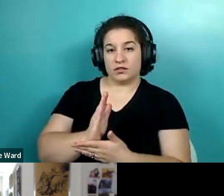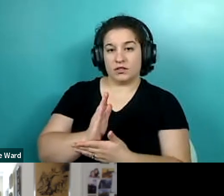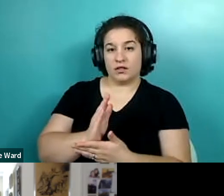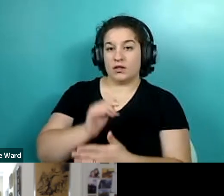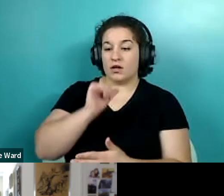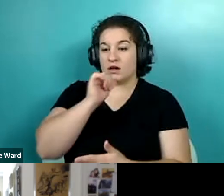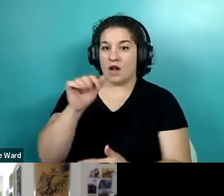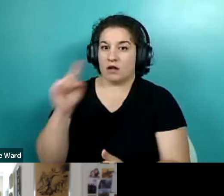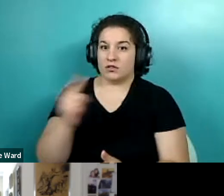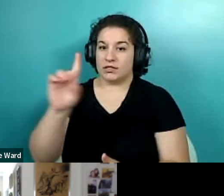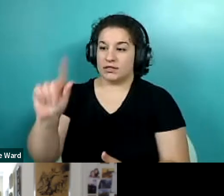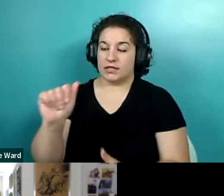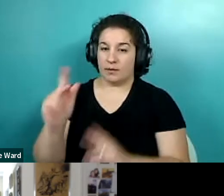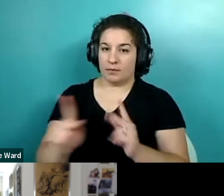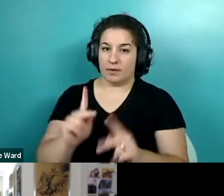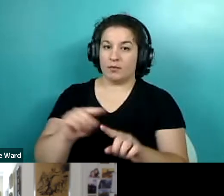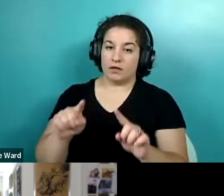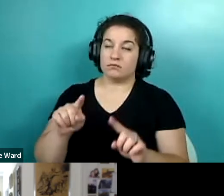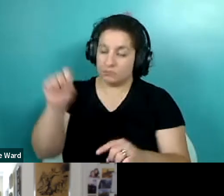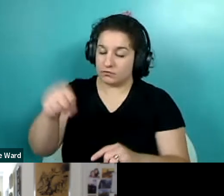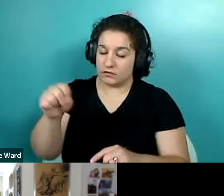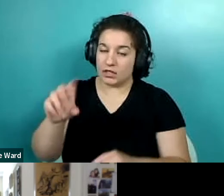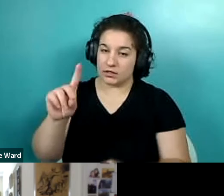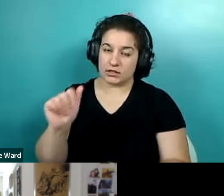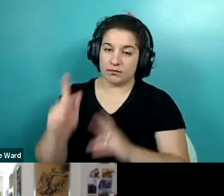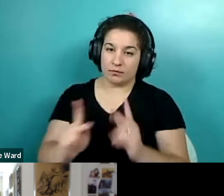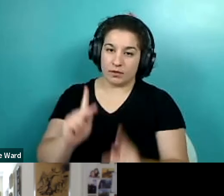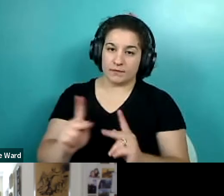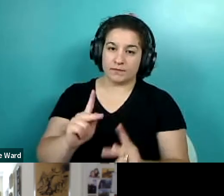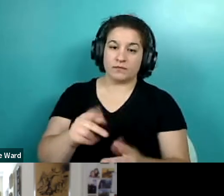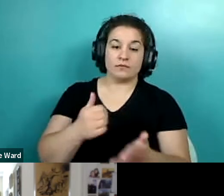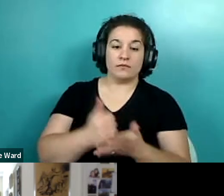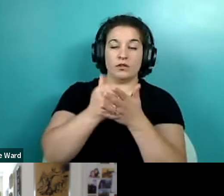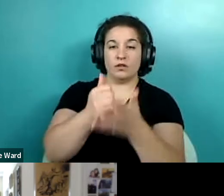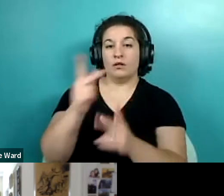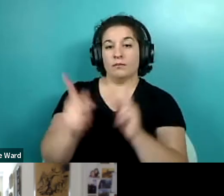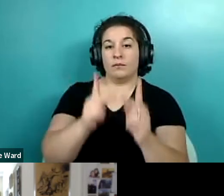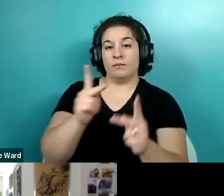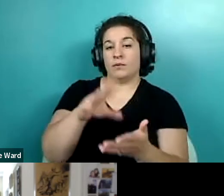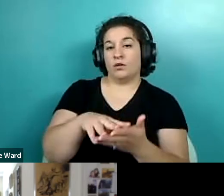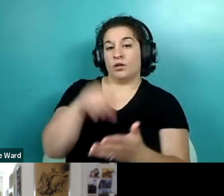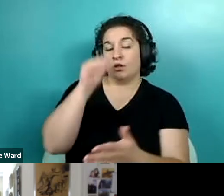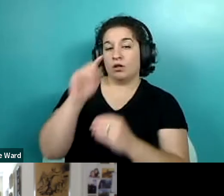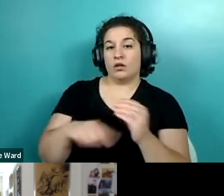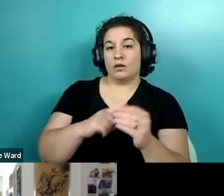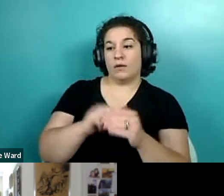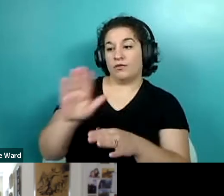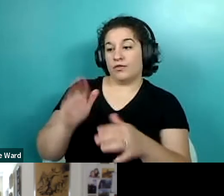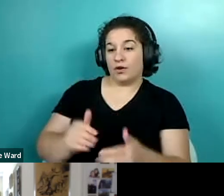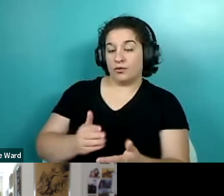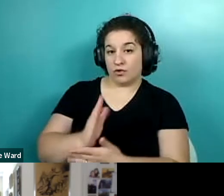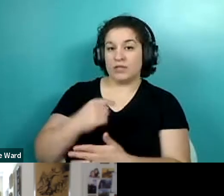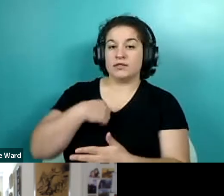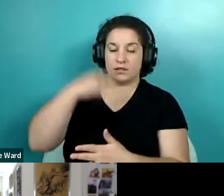people, but certainly disabled people. So helping people learn about what their rights are, I think, is important.